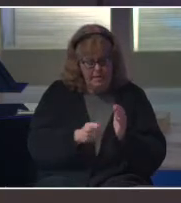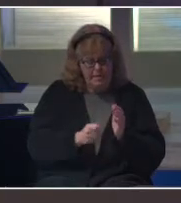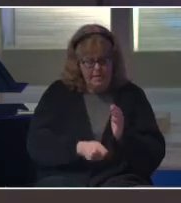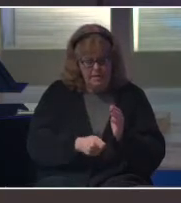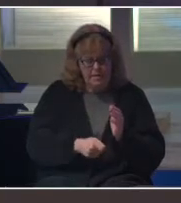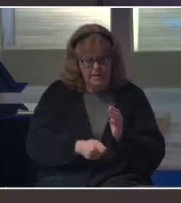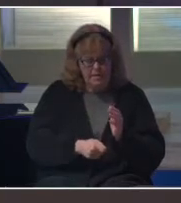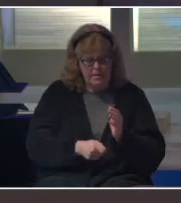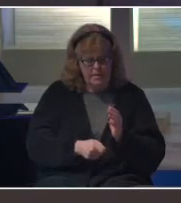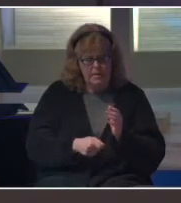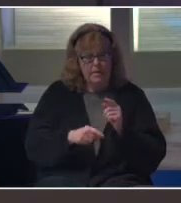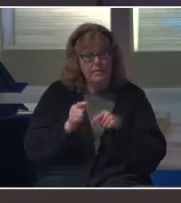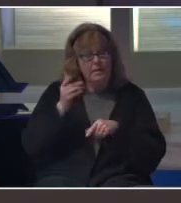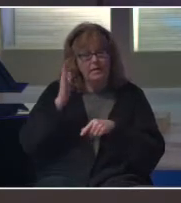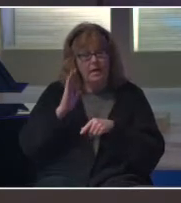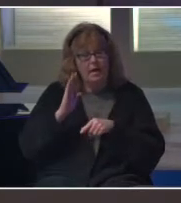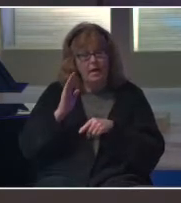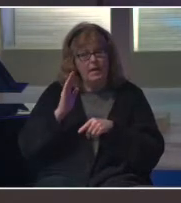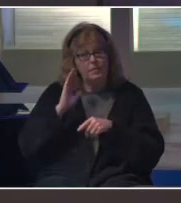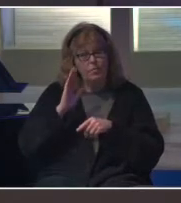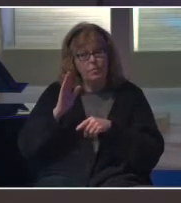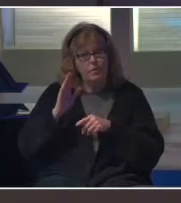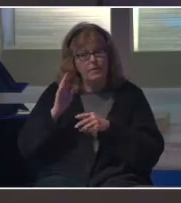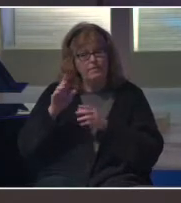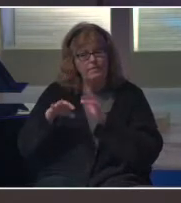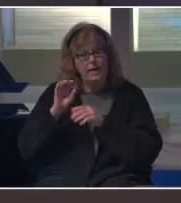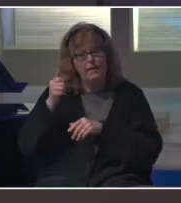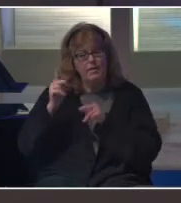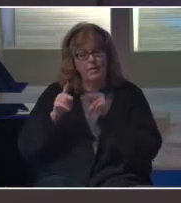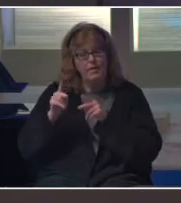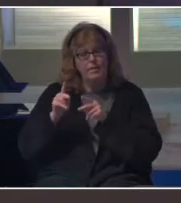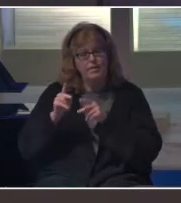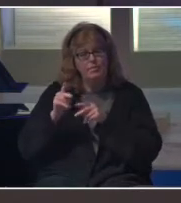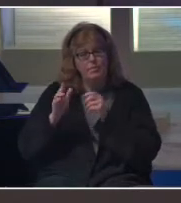God raises other people to get that last nail in.